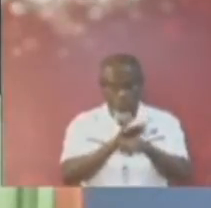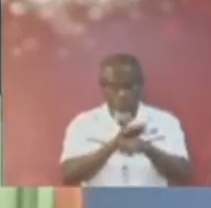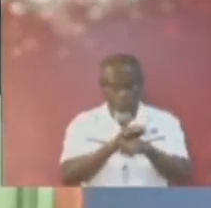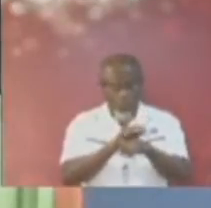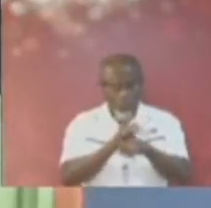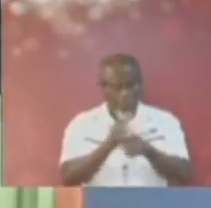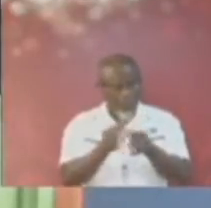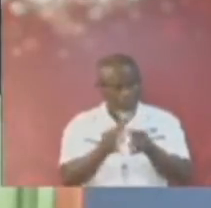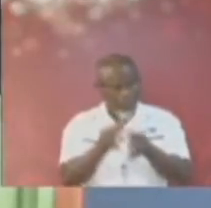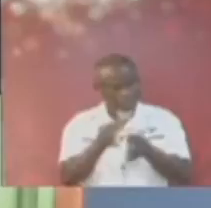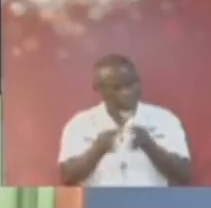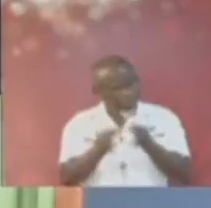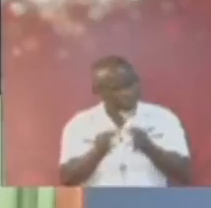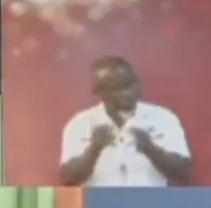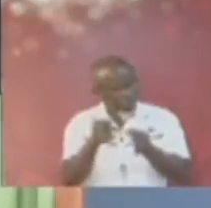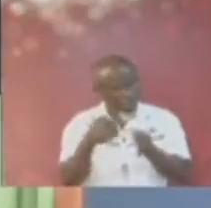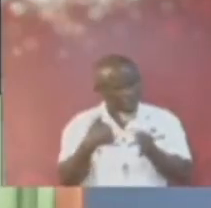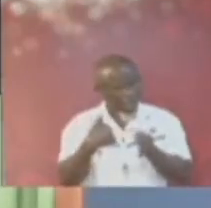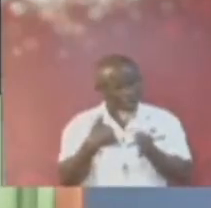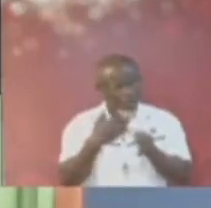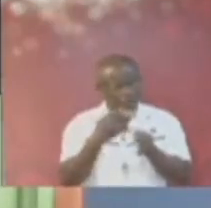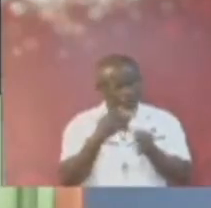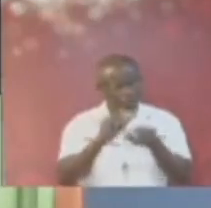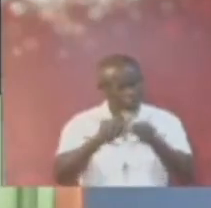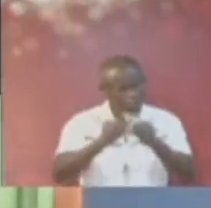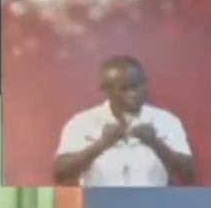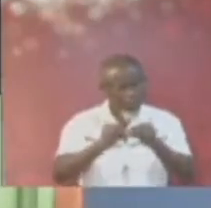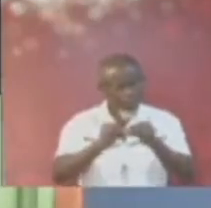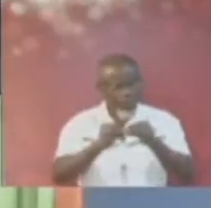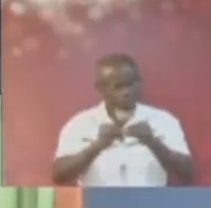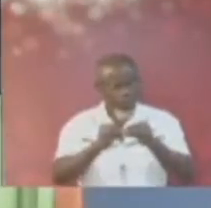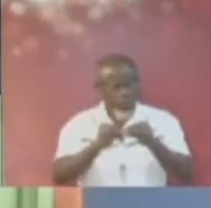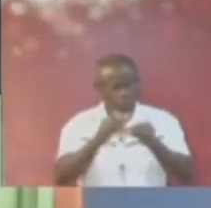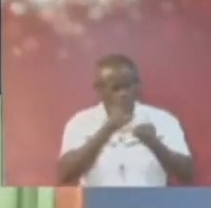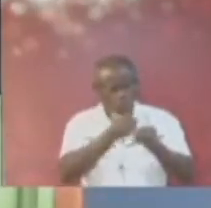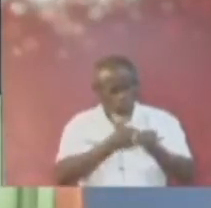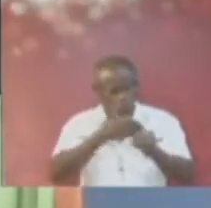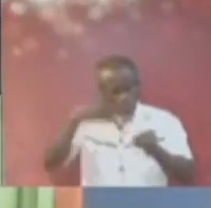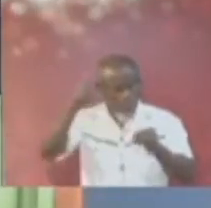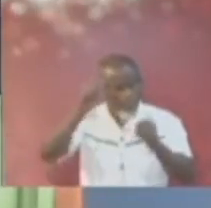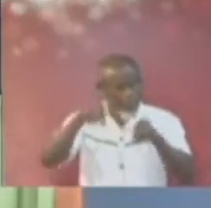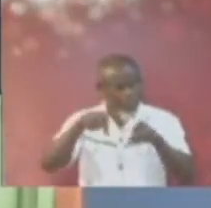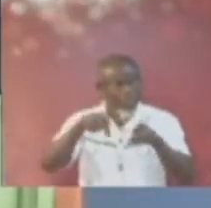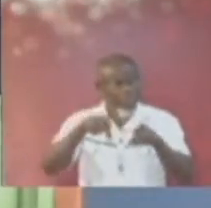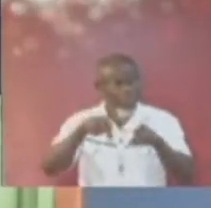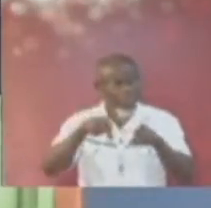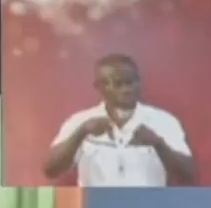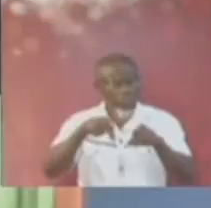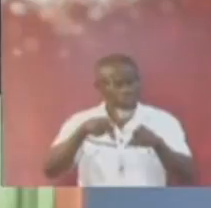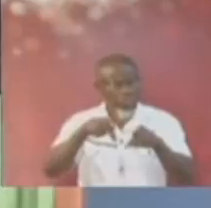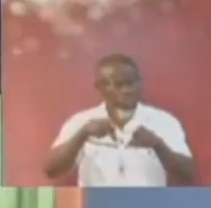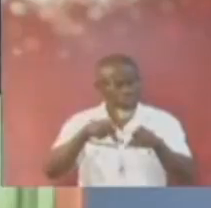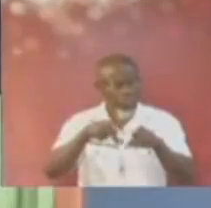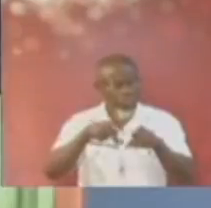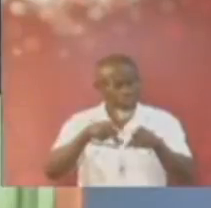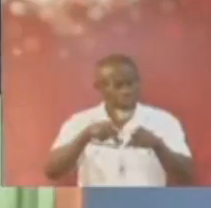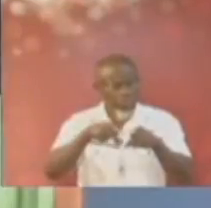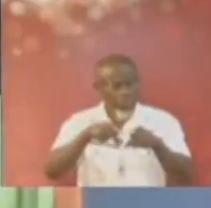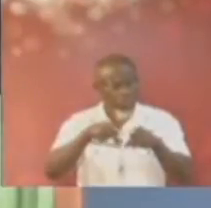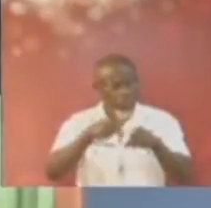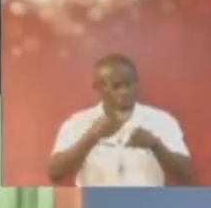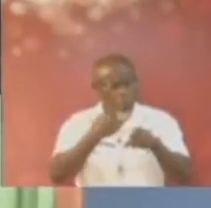figures for the elderly persons in particular who suffer from both diabetes